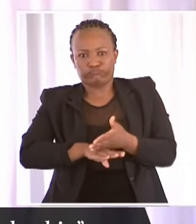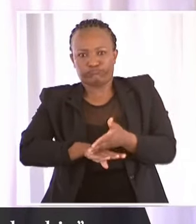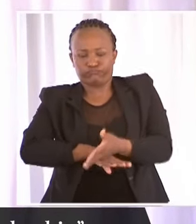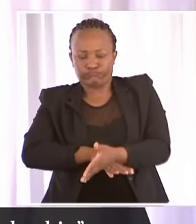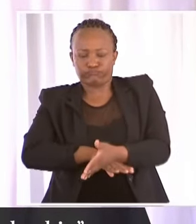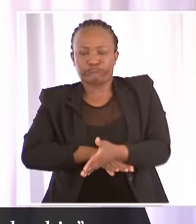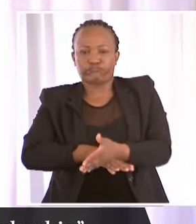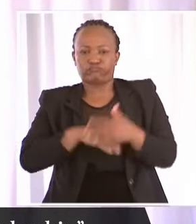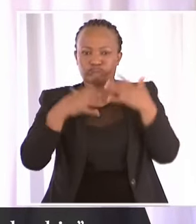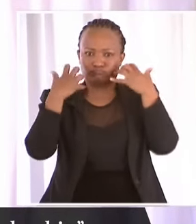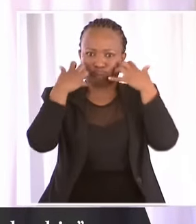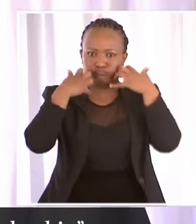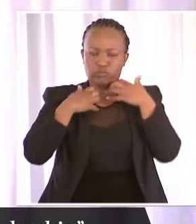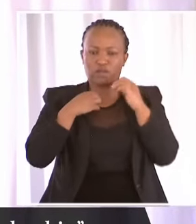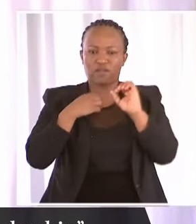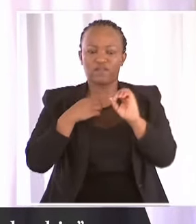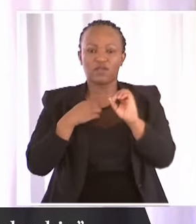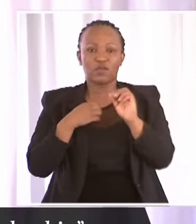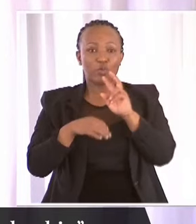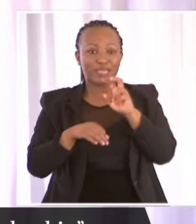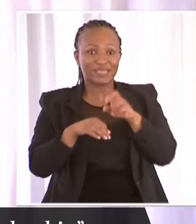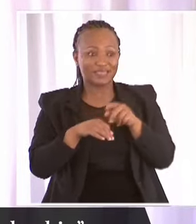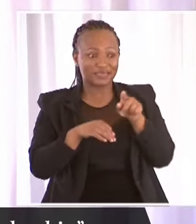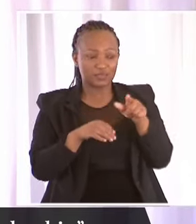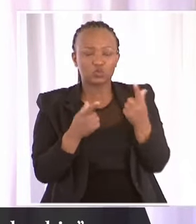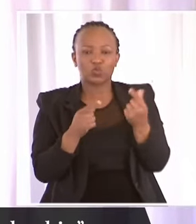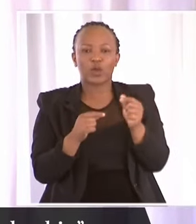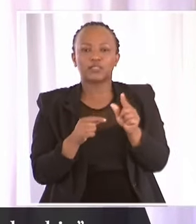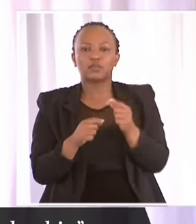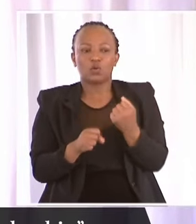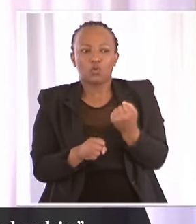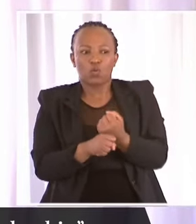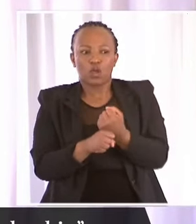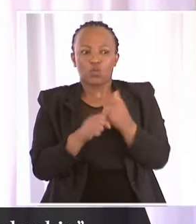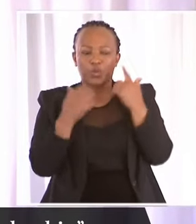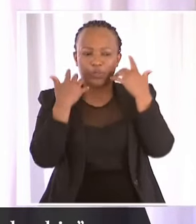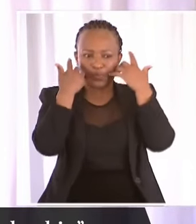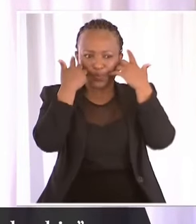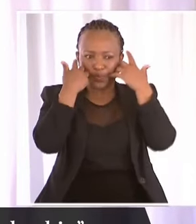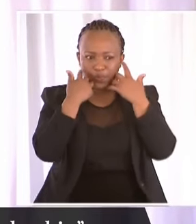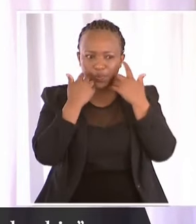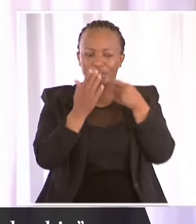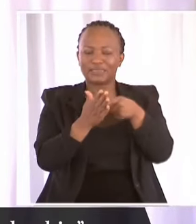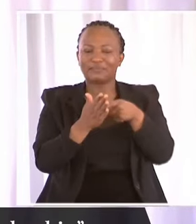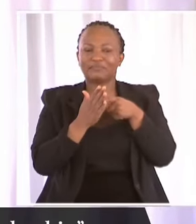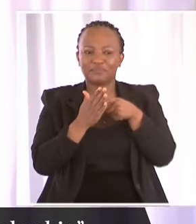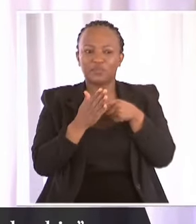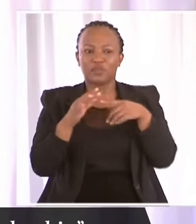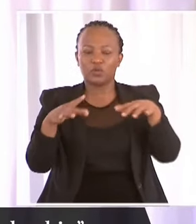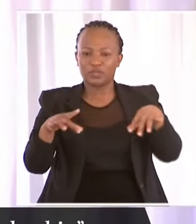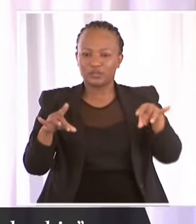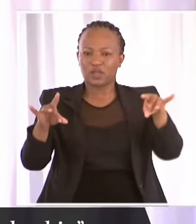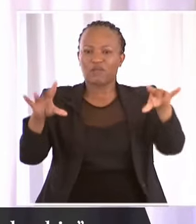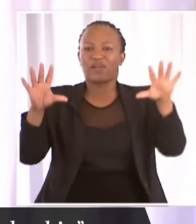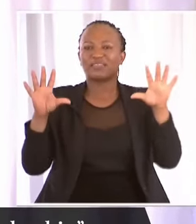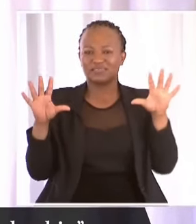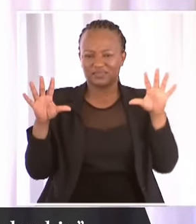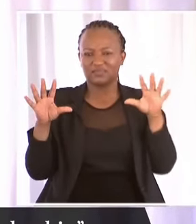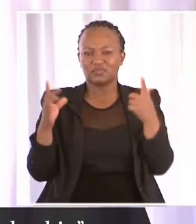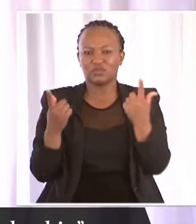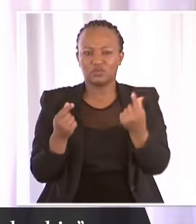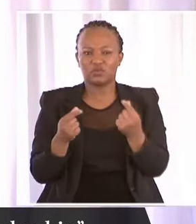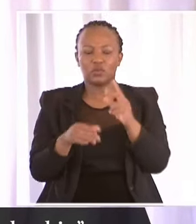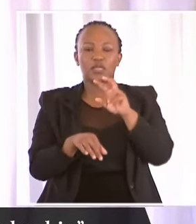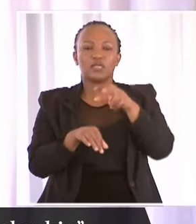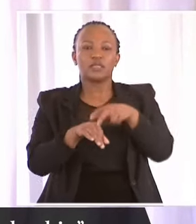To do so requires hard work. It demands sacrifice and putting, yes, the needs of